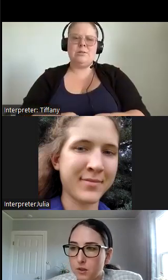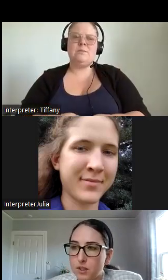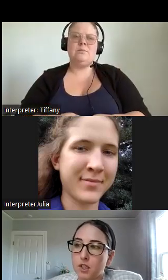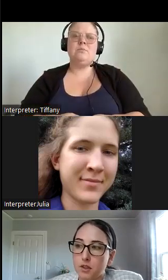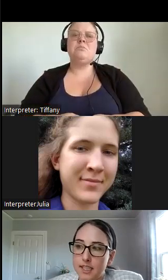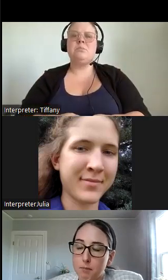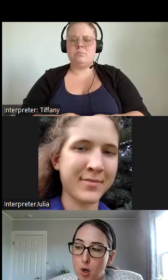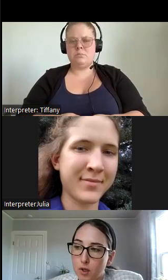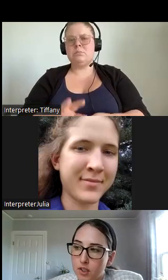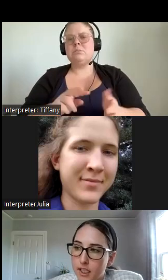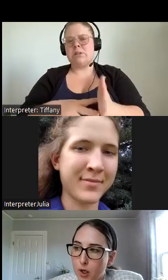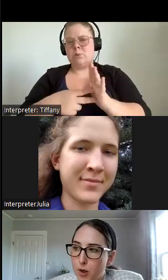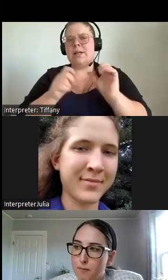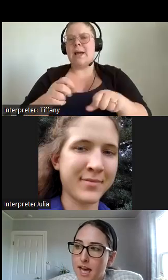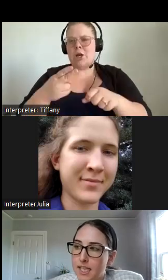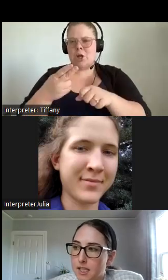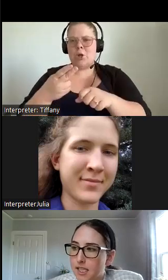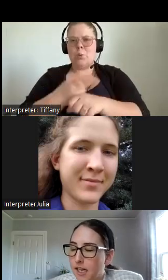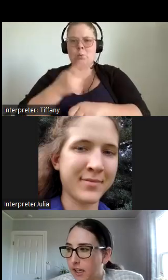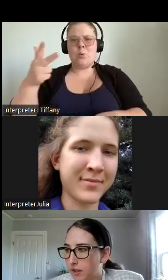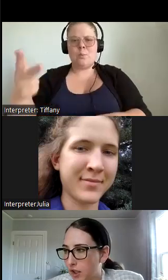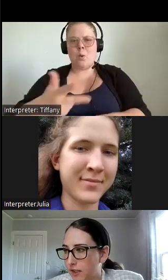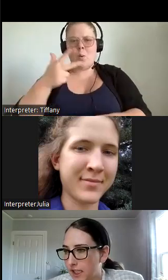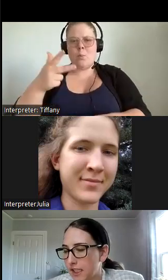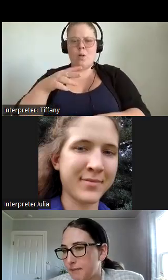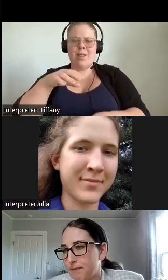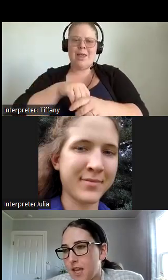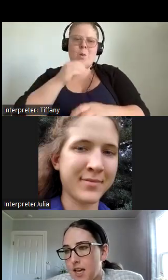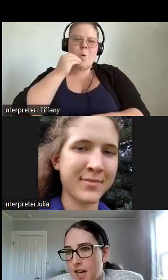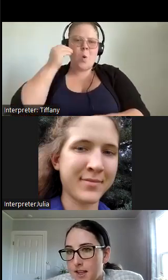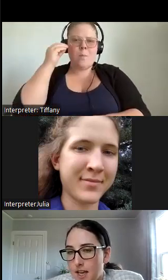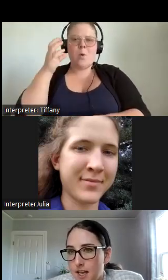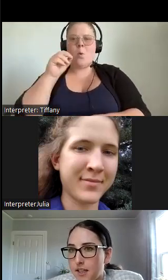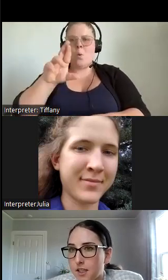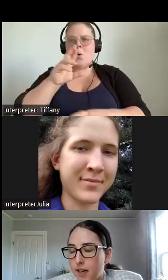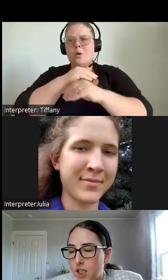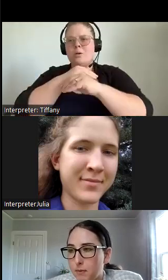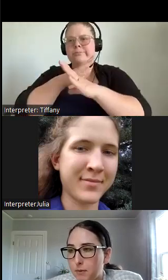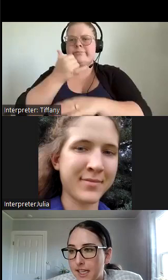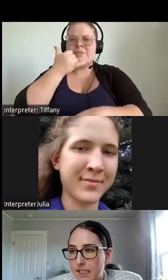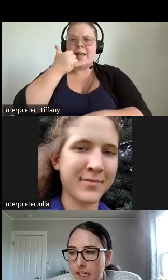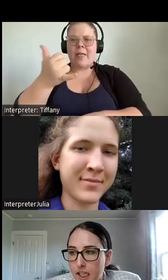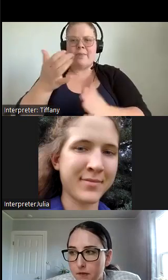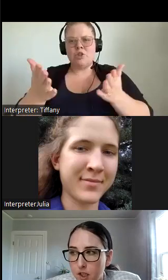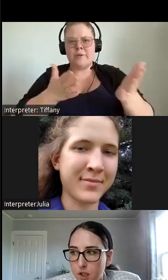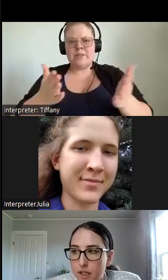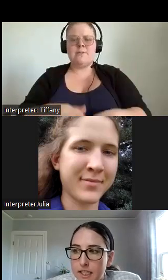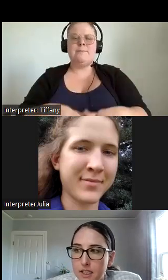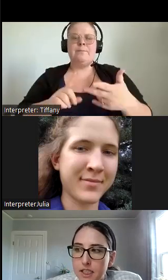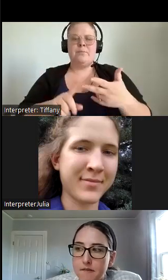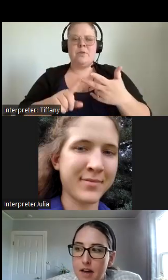which includes utilizing mobile, in-home, and telehealth services. And then these providers must be designated